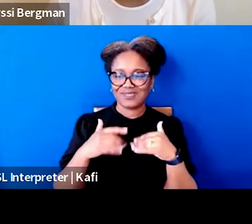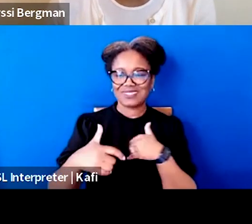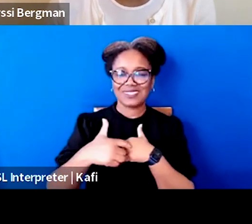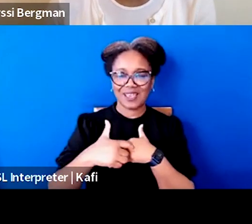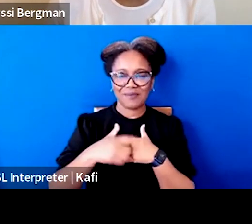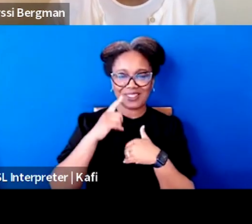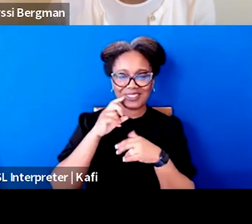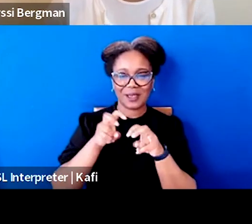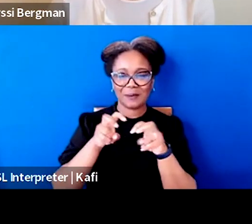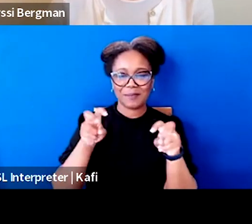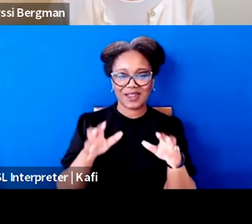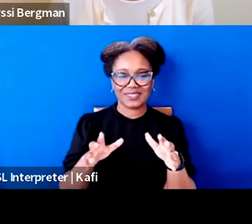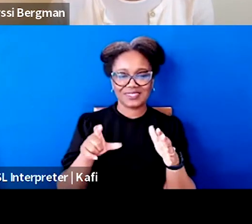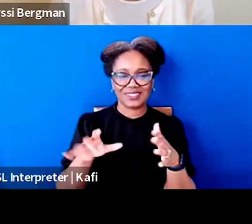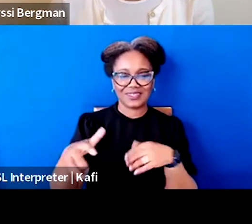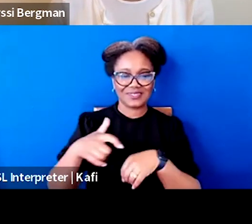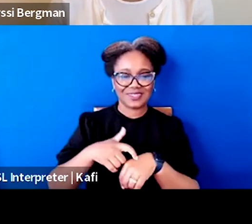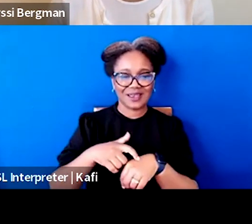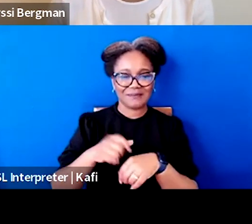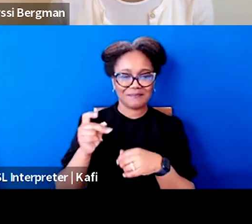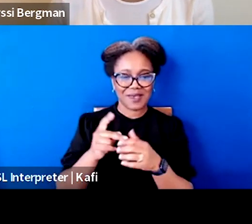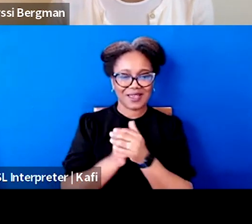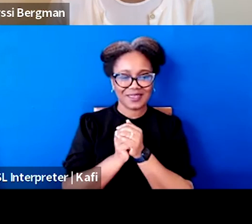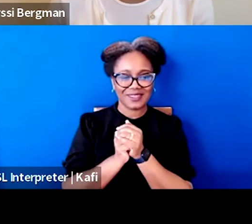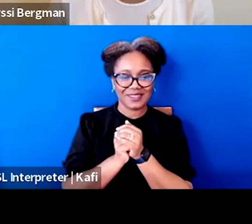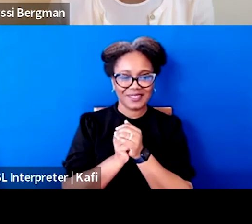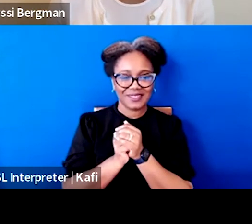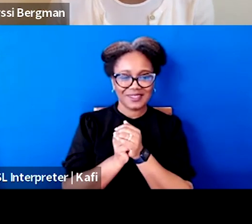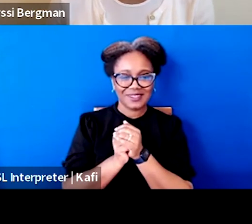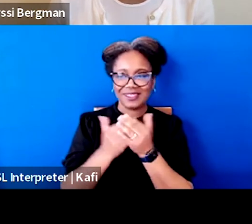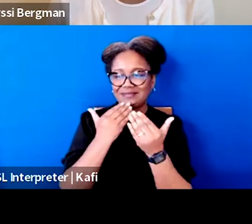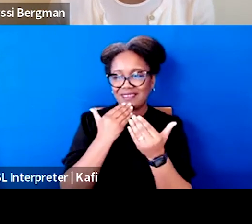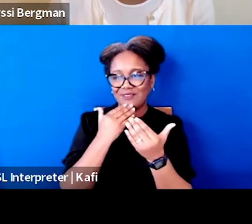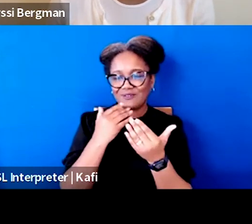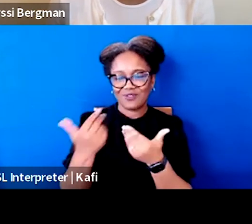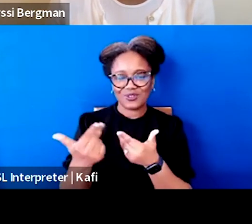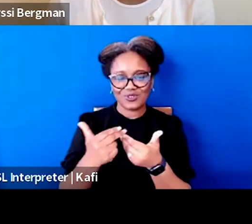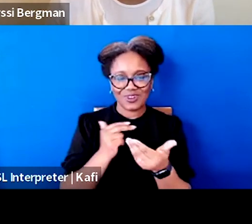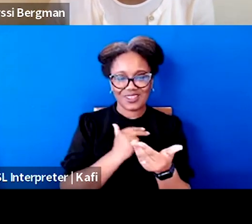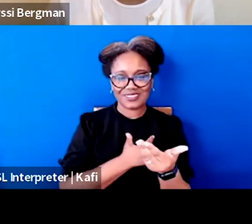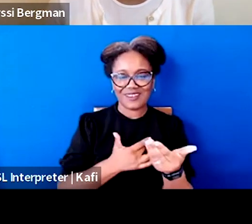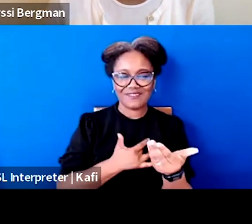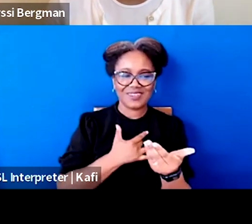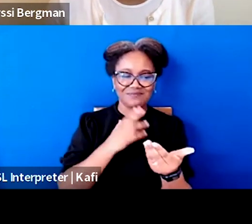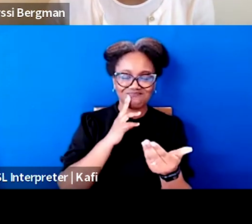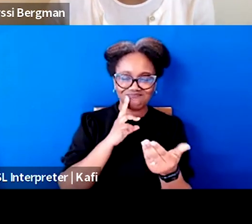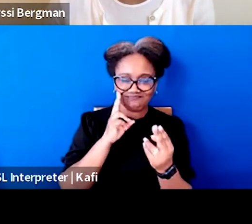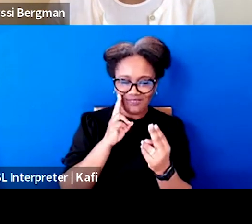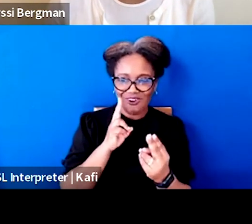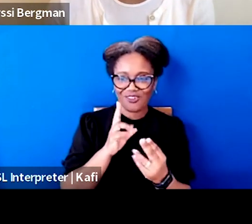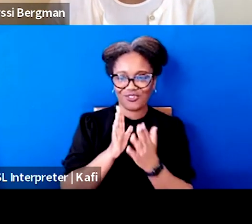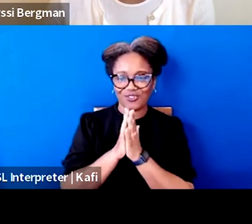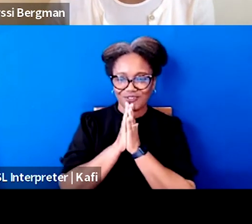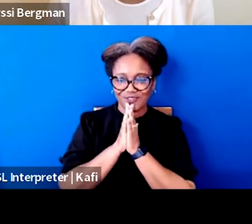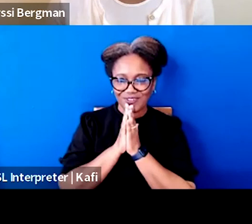much for joining us. I feel very, very honored to have you here sitting with us. I feel very honored to have been able to